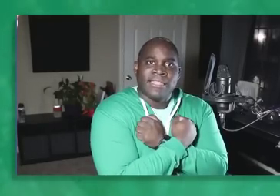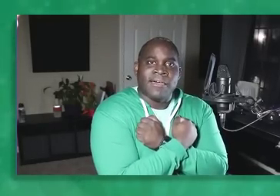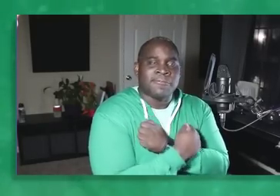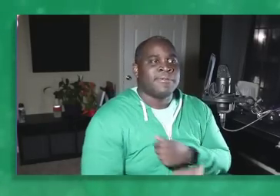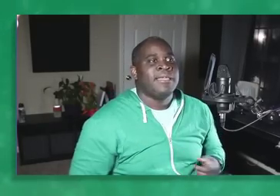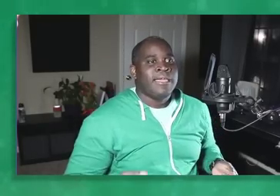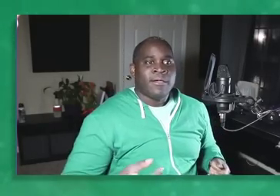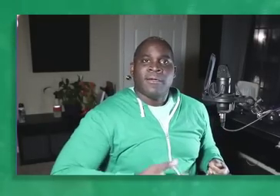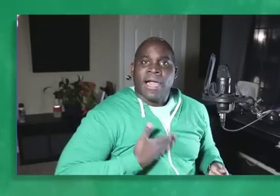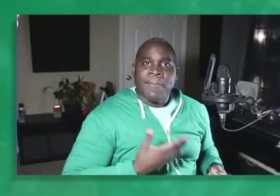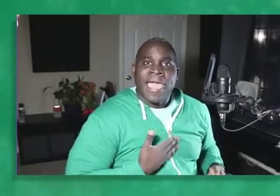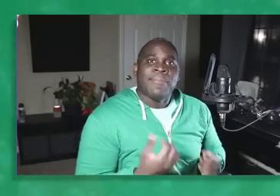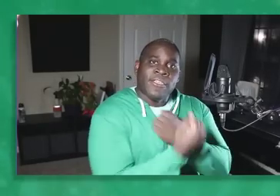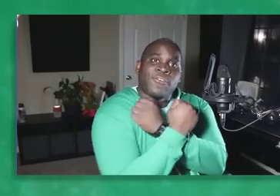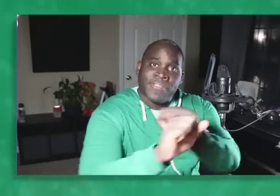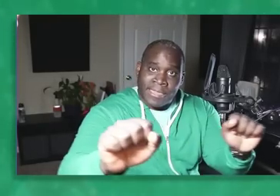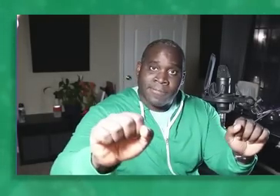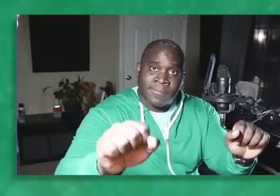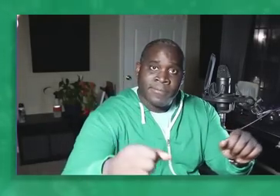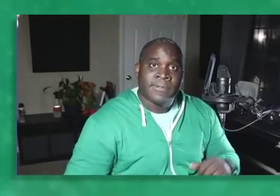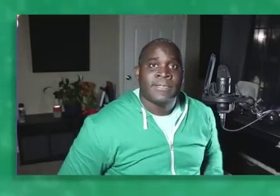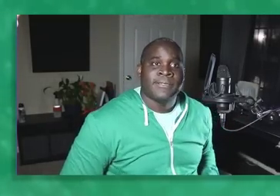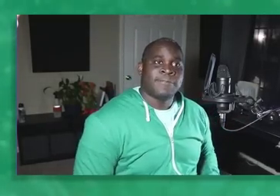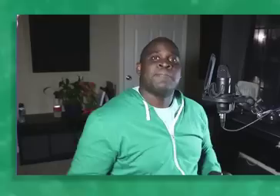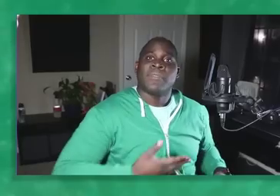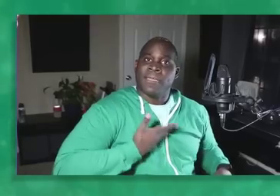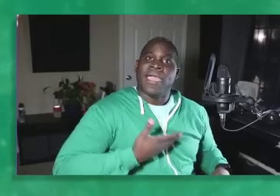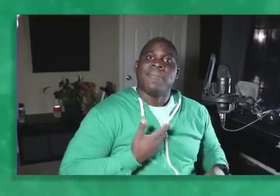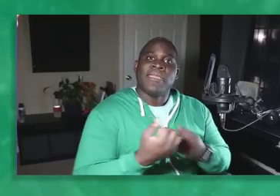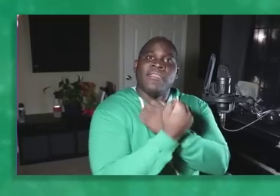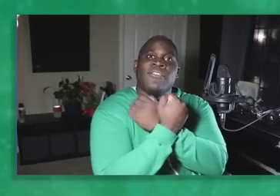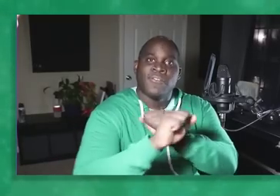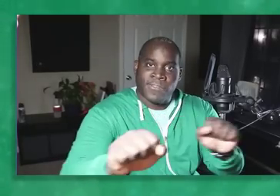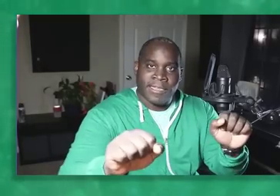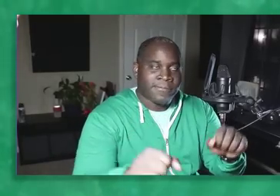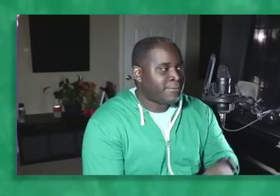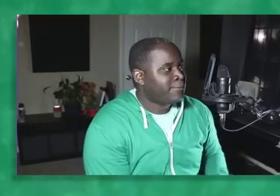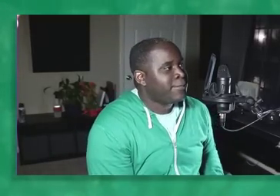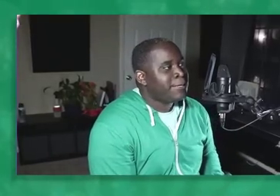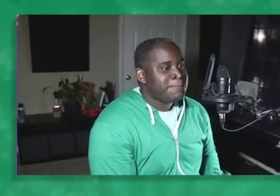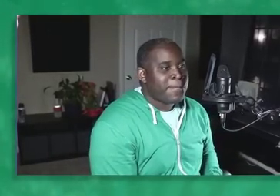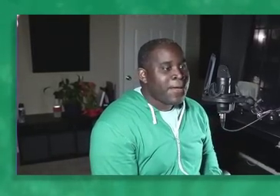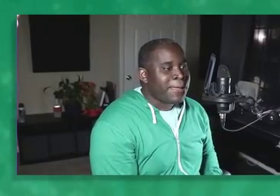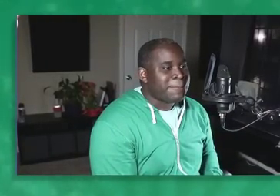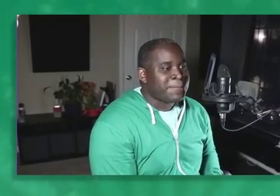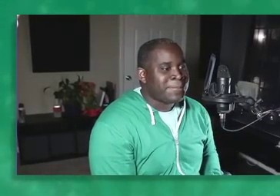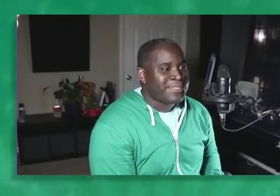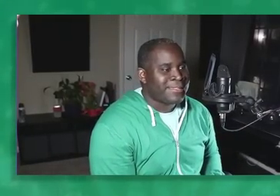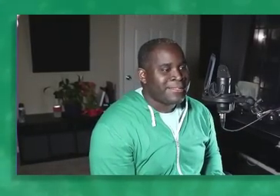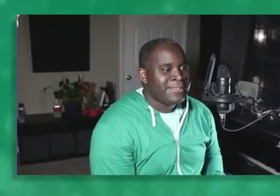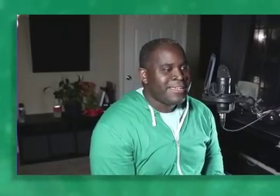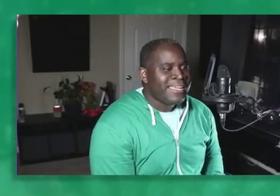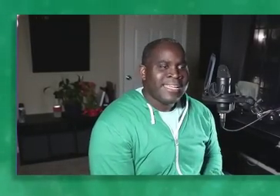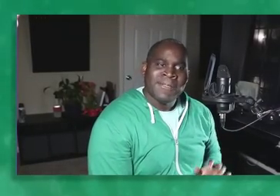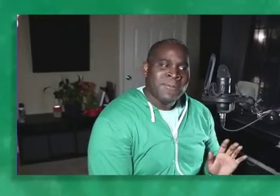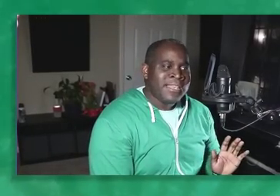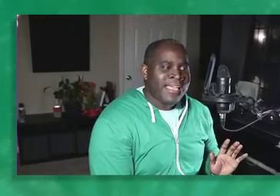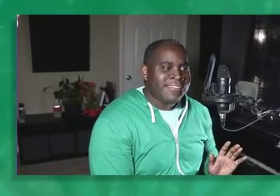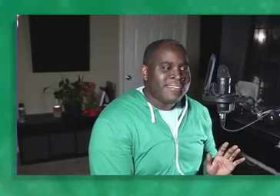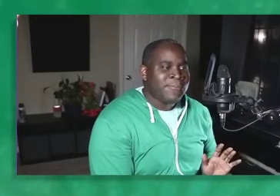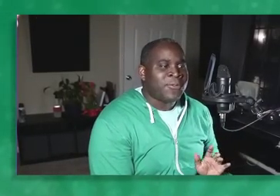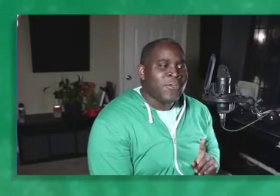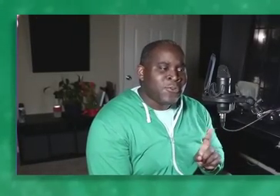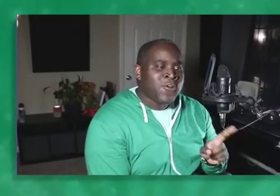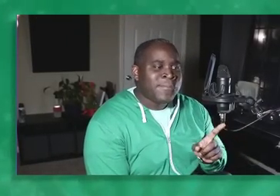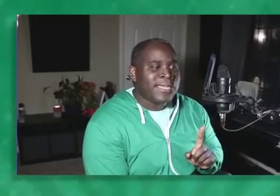hey, love, I'm happy you're safe, I'm happy you're safe. All right, what,